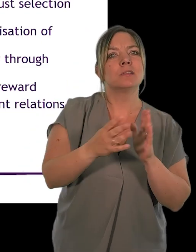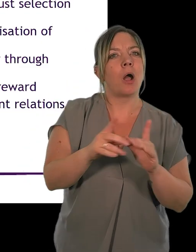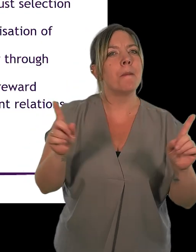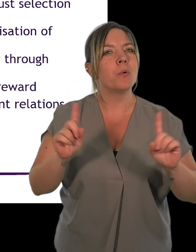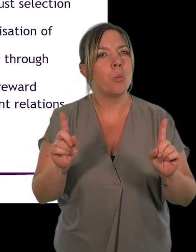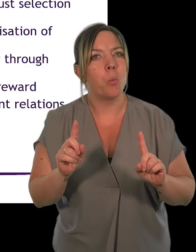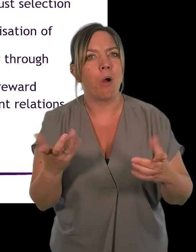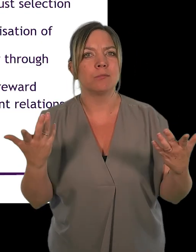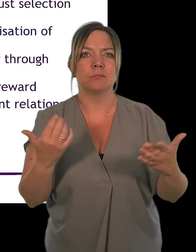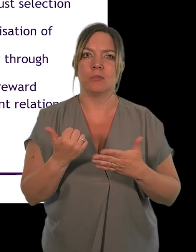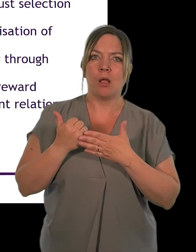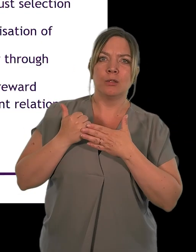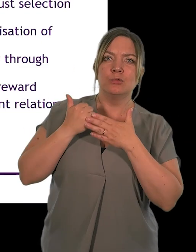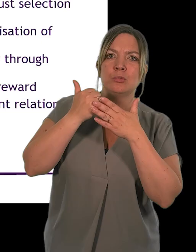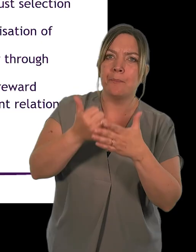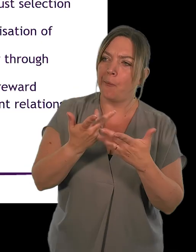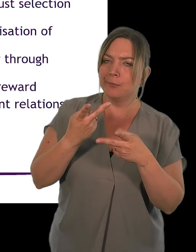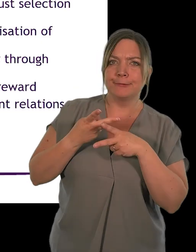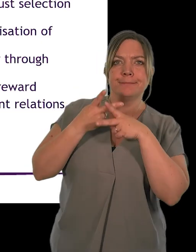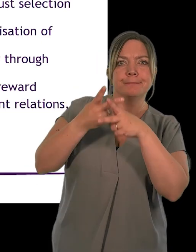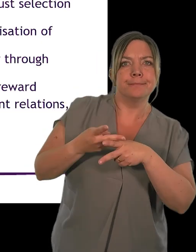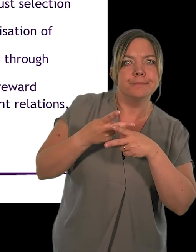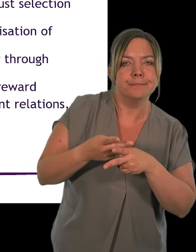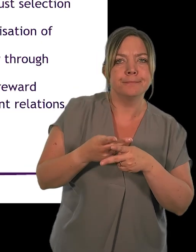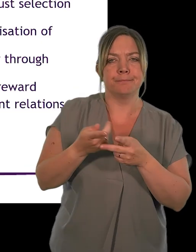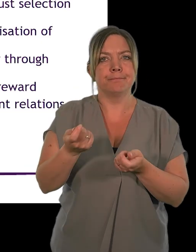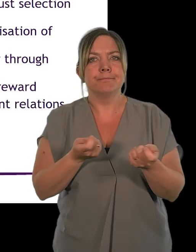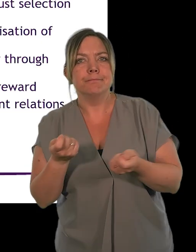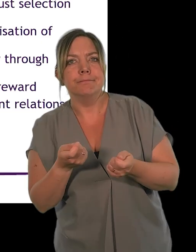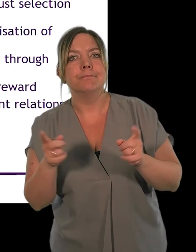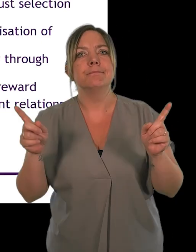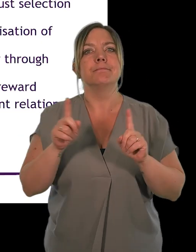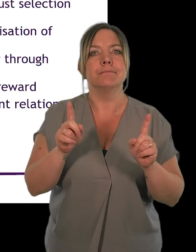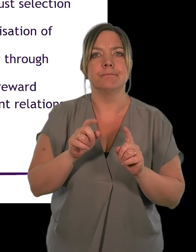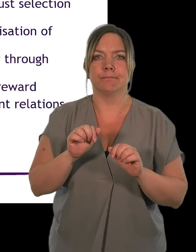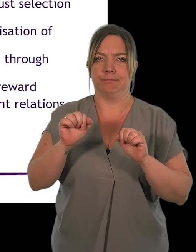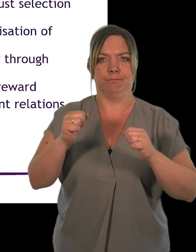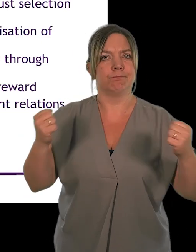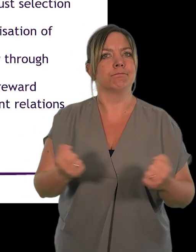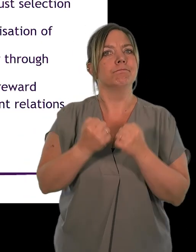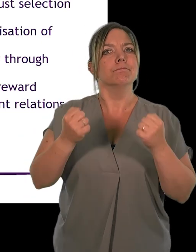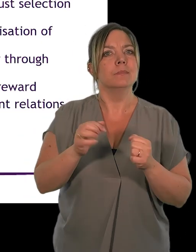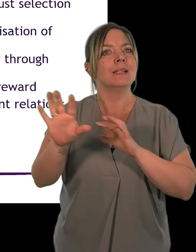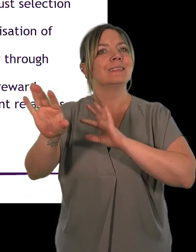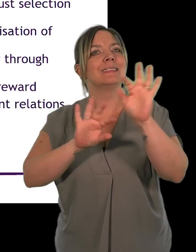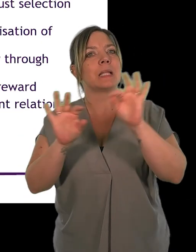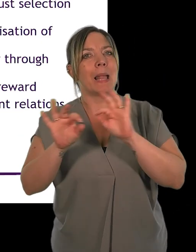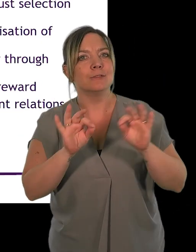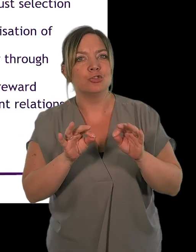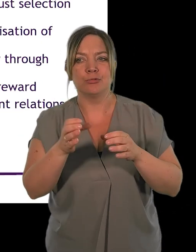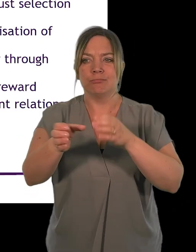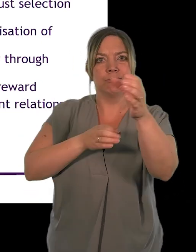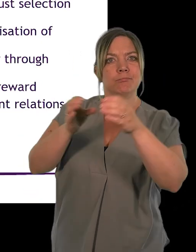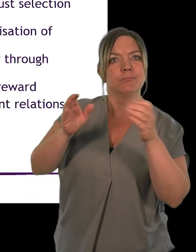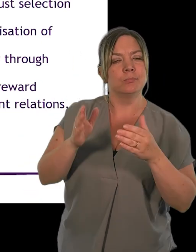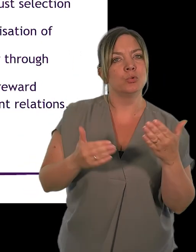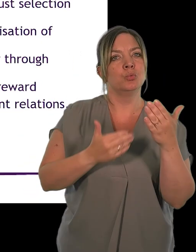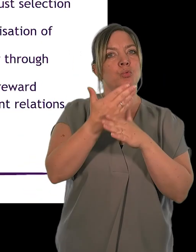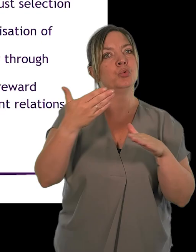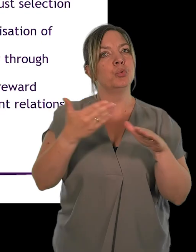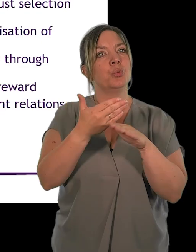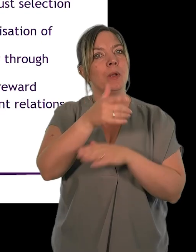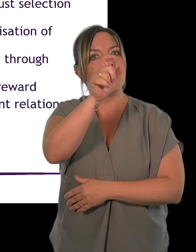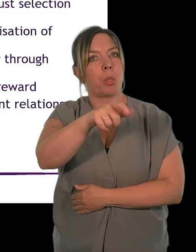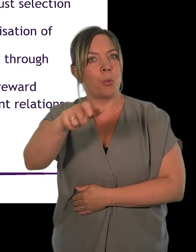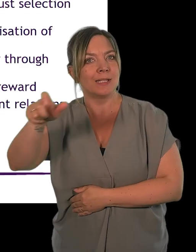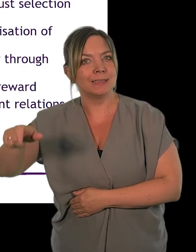people professionals play. Some examples are supporting and maintaining robust selection and